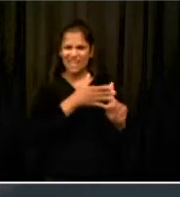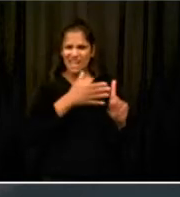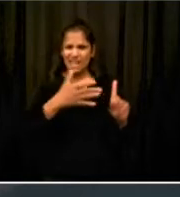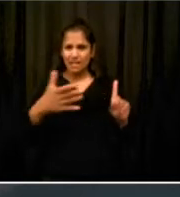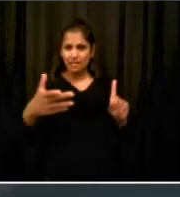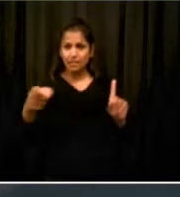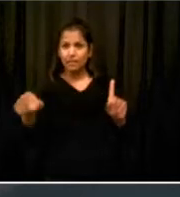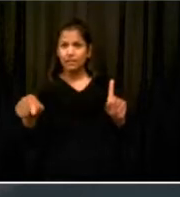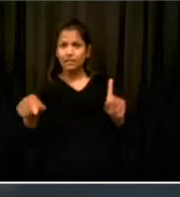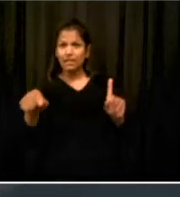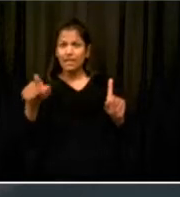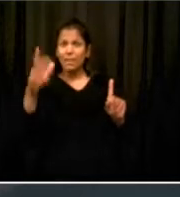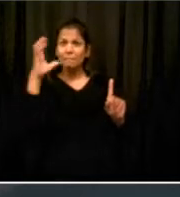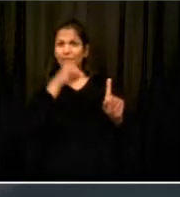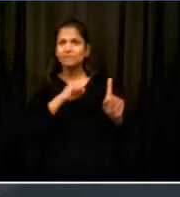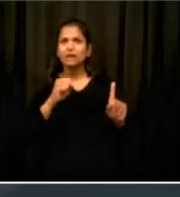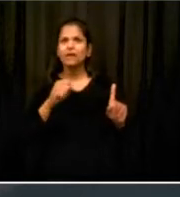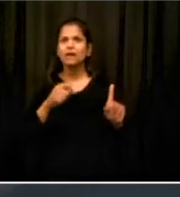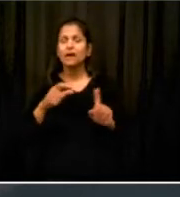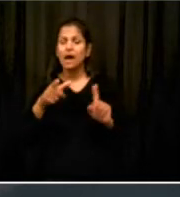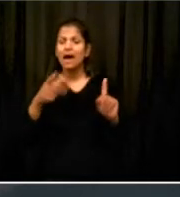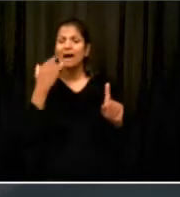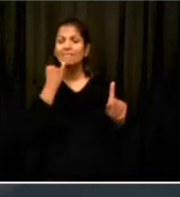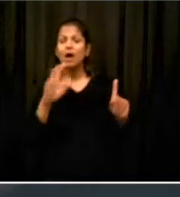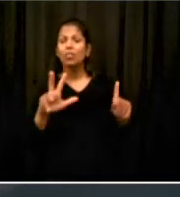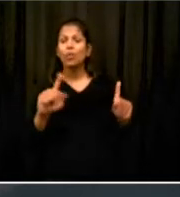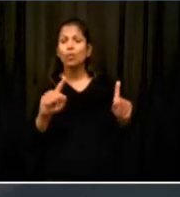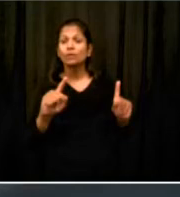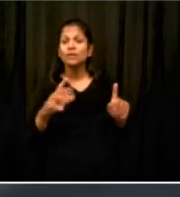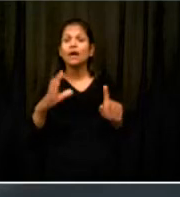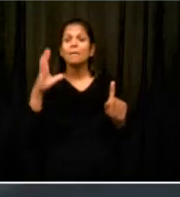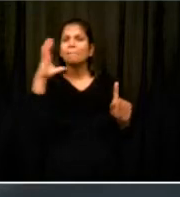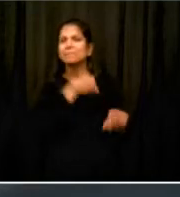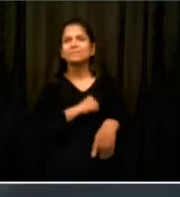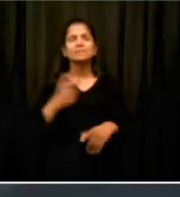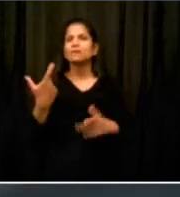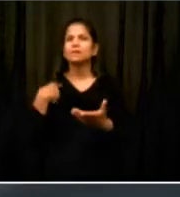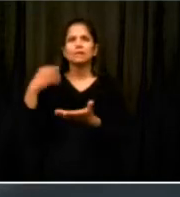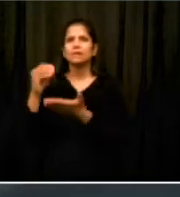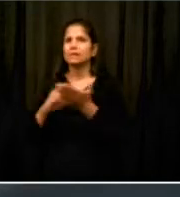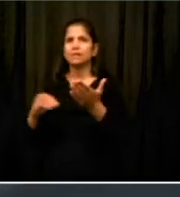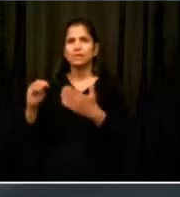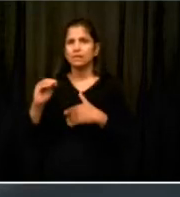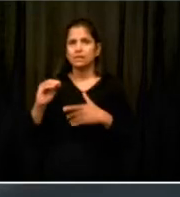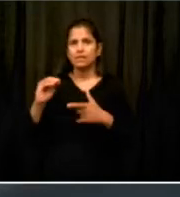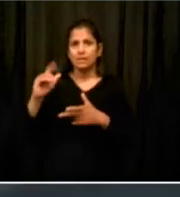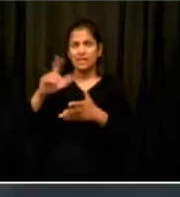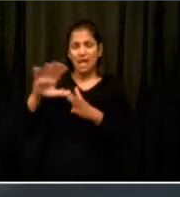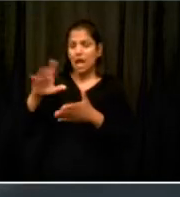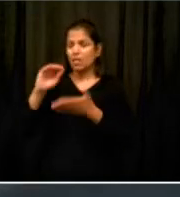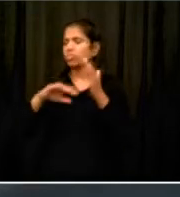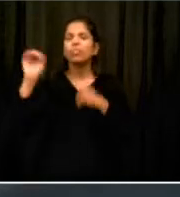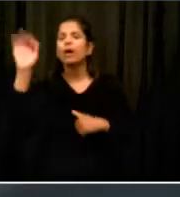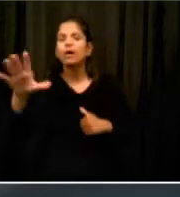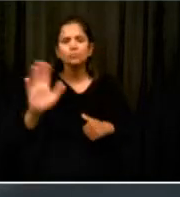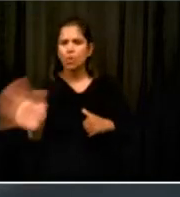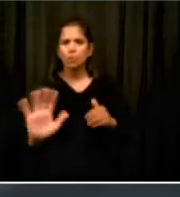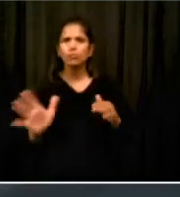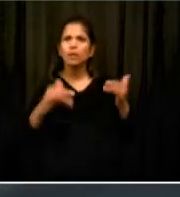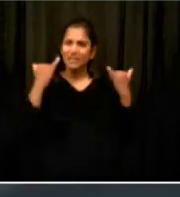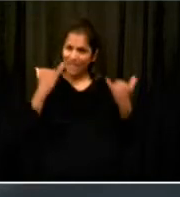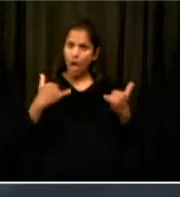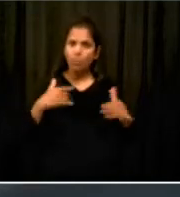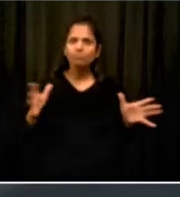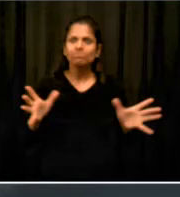vote. So we need to win this case, so that thousands and thousands of people who would be